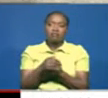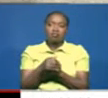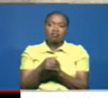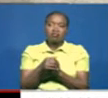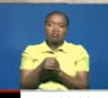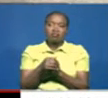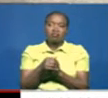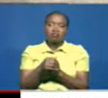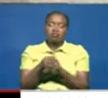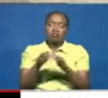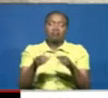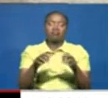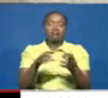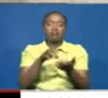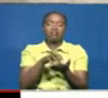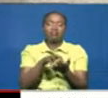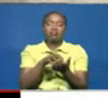farm situation.